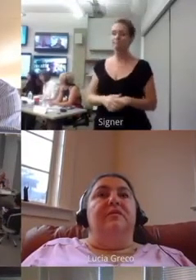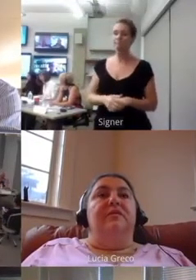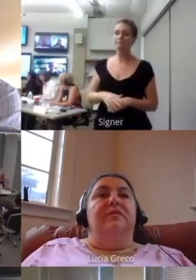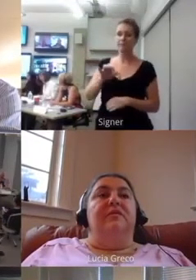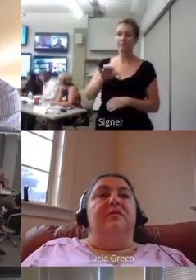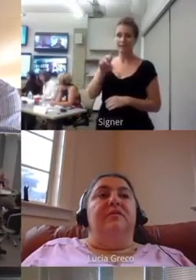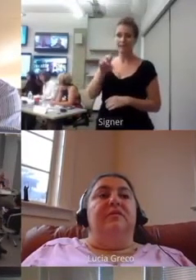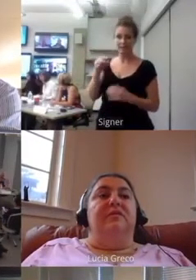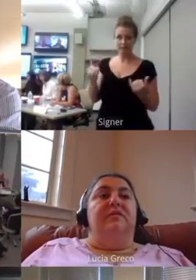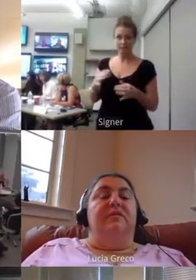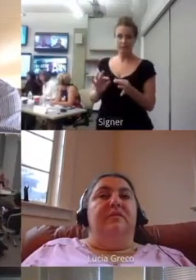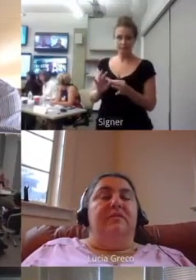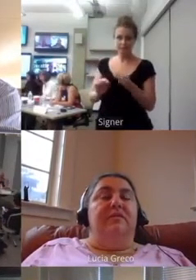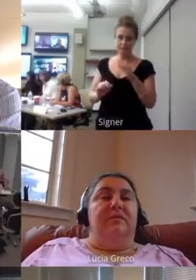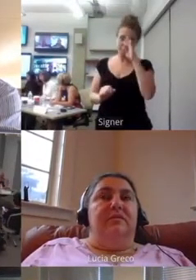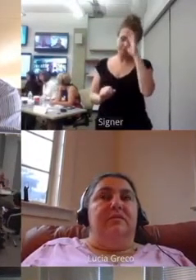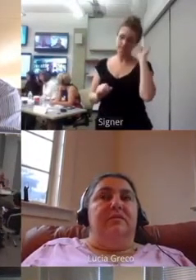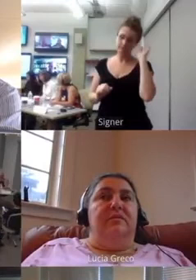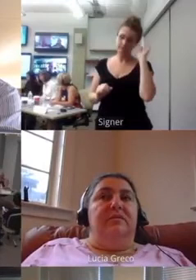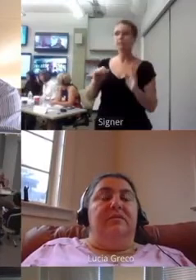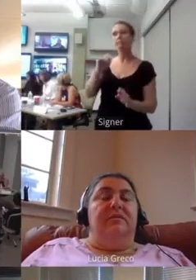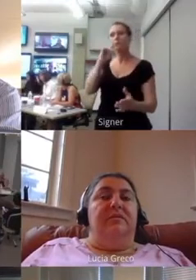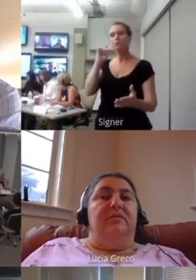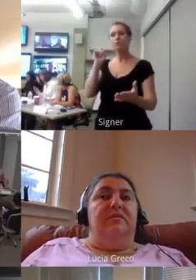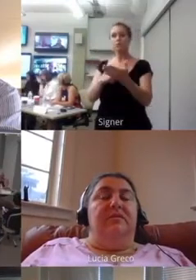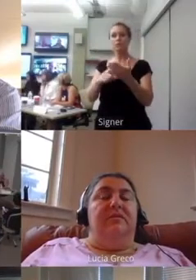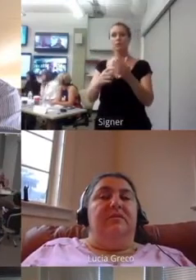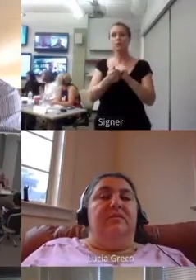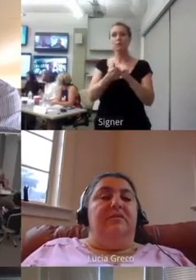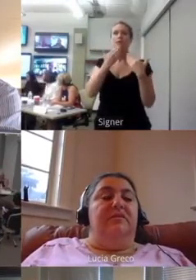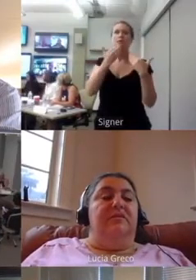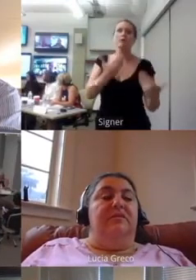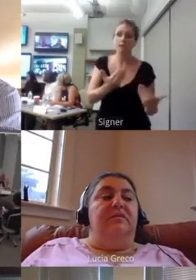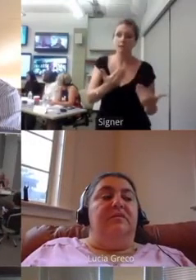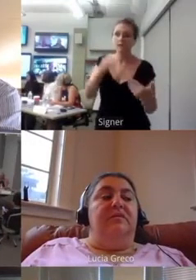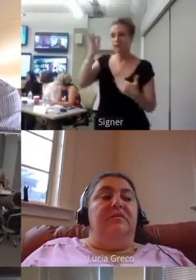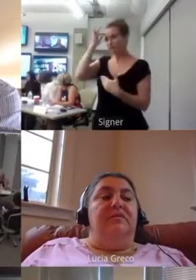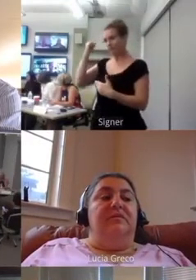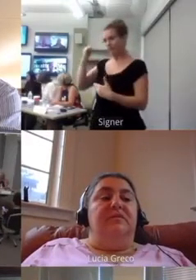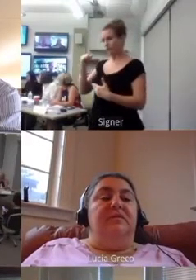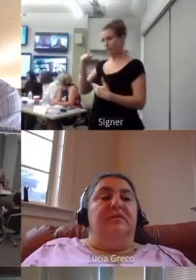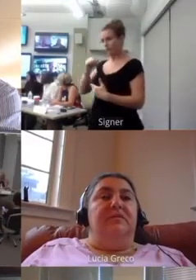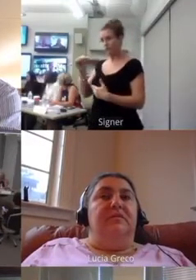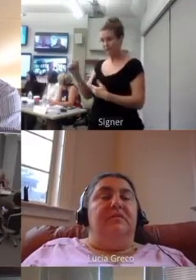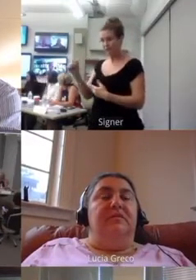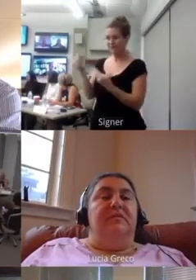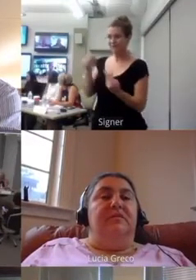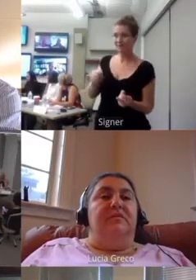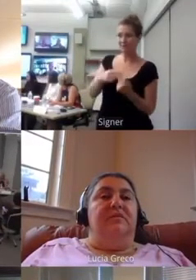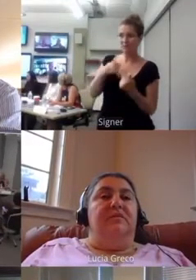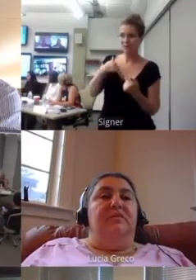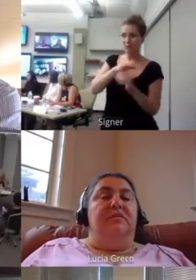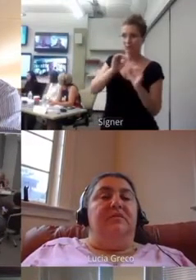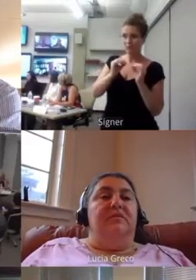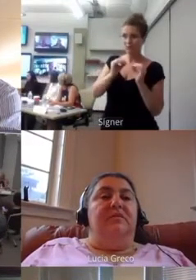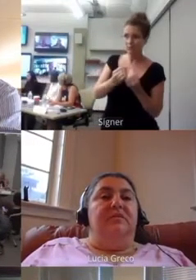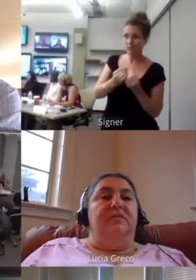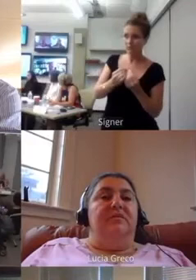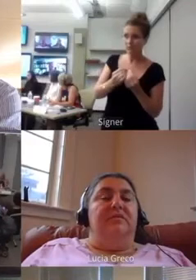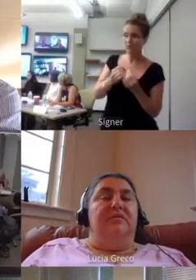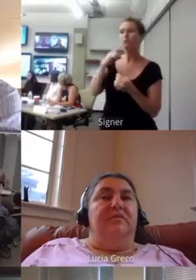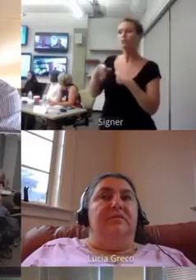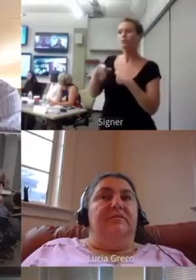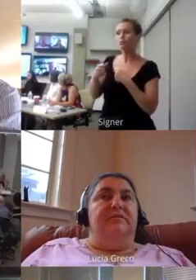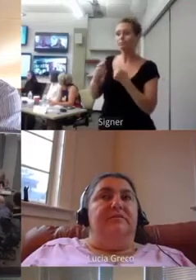thanks a grant from the federal government to the Alliance, which has financed its consultations and very